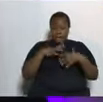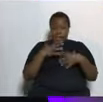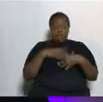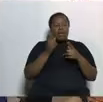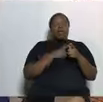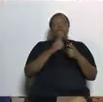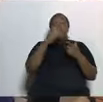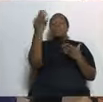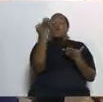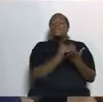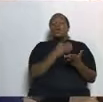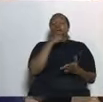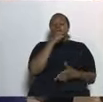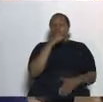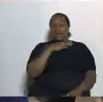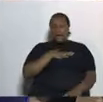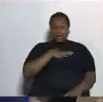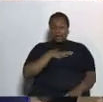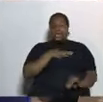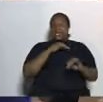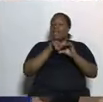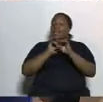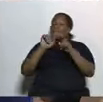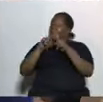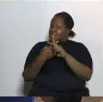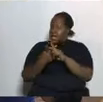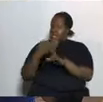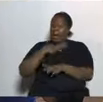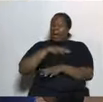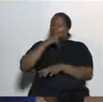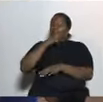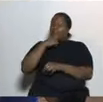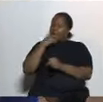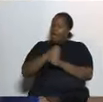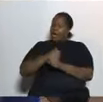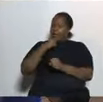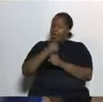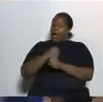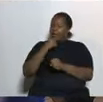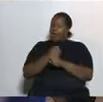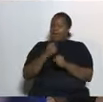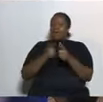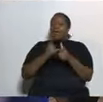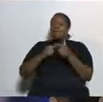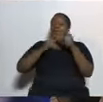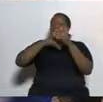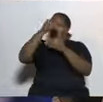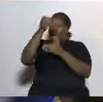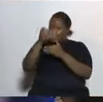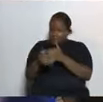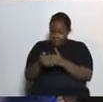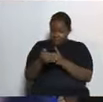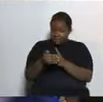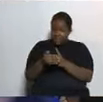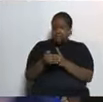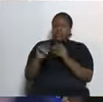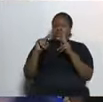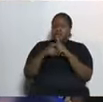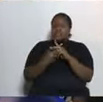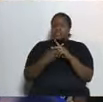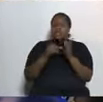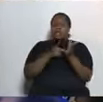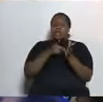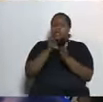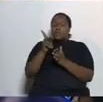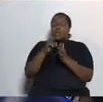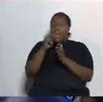hired him. Initially, my father worked for them. But then after, he invented some new things with the machine. He